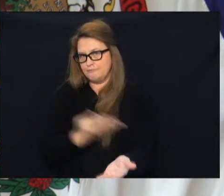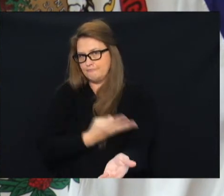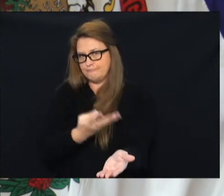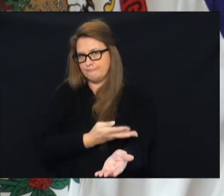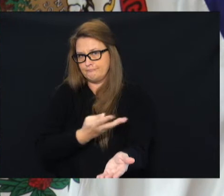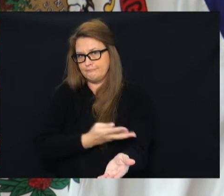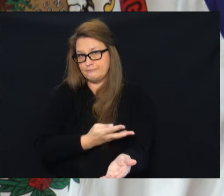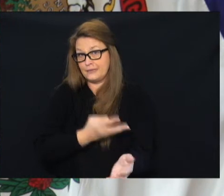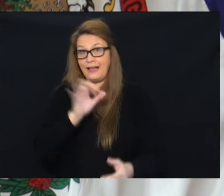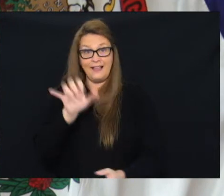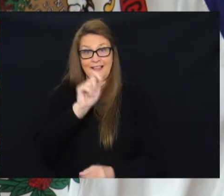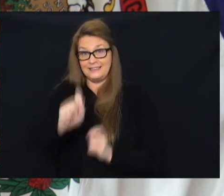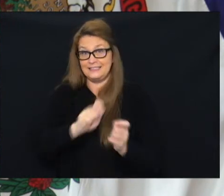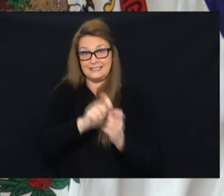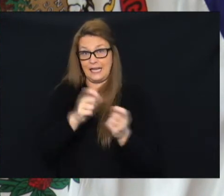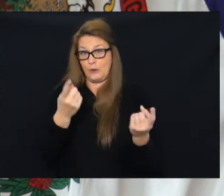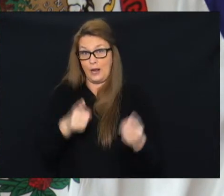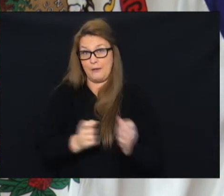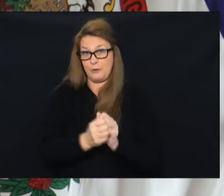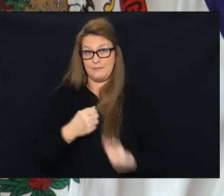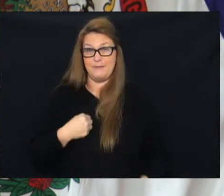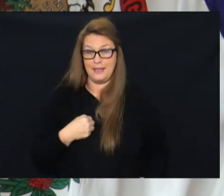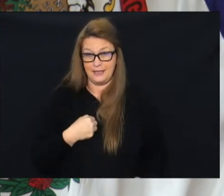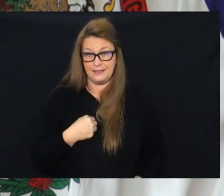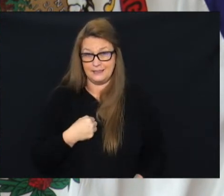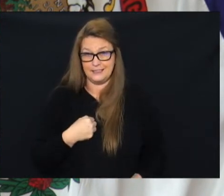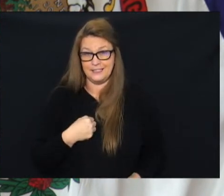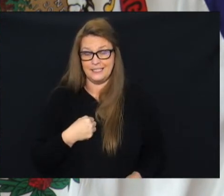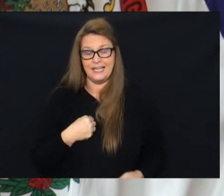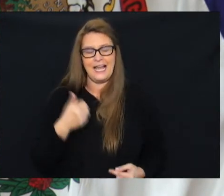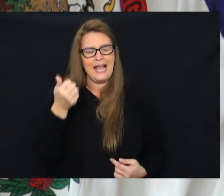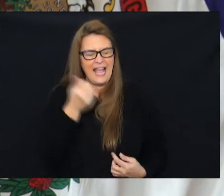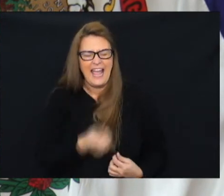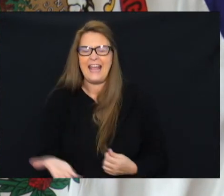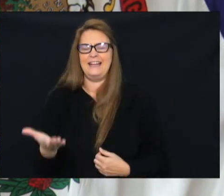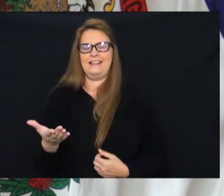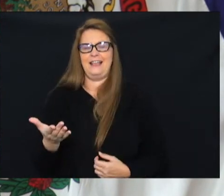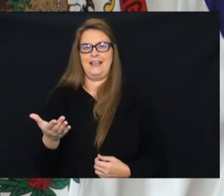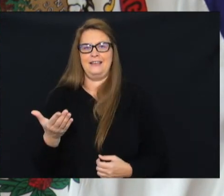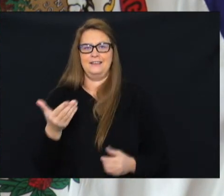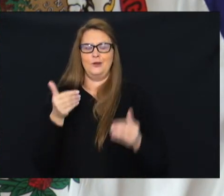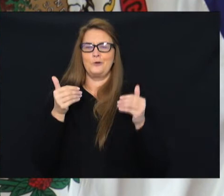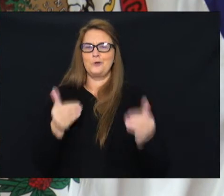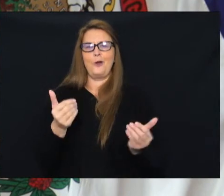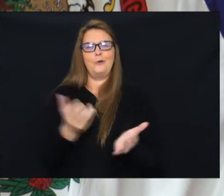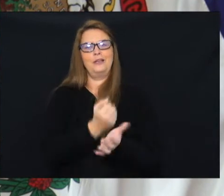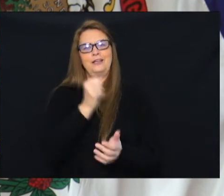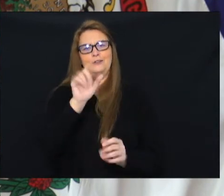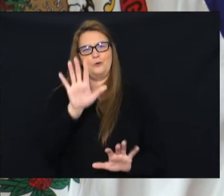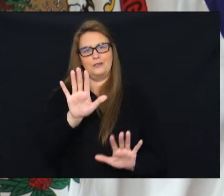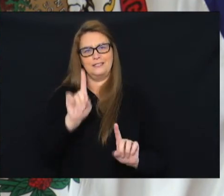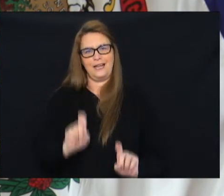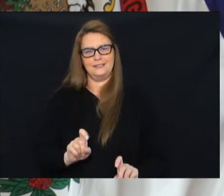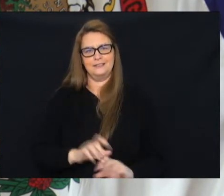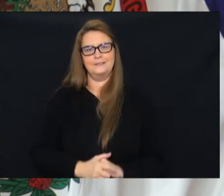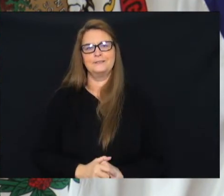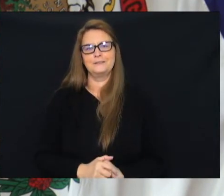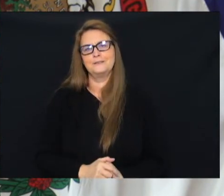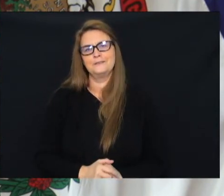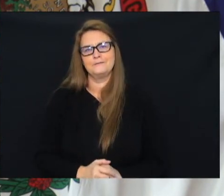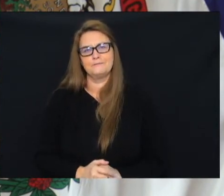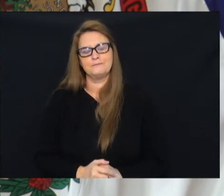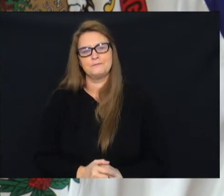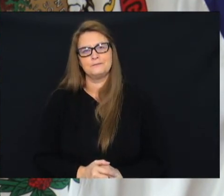what happened with me. So just remember that. Any symptom, go get a test. Please go get a test.